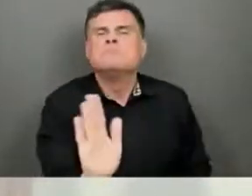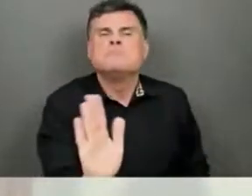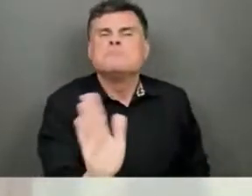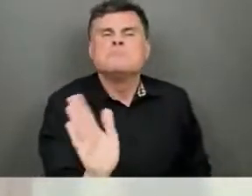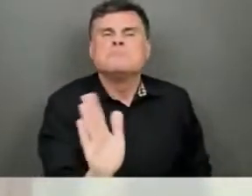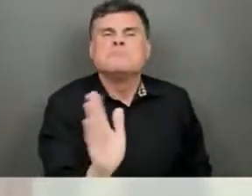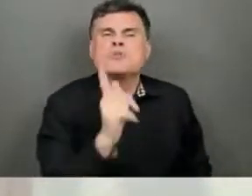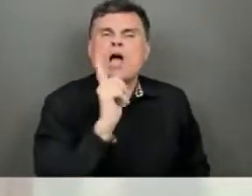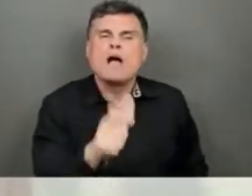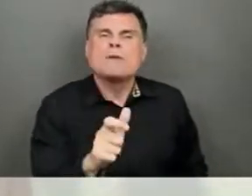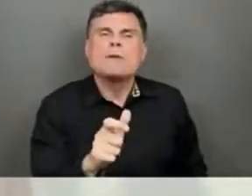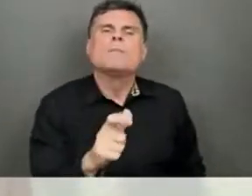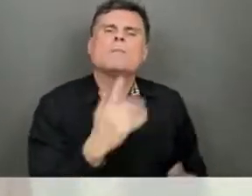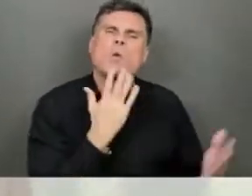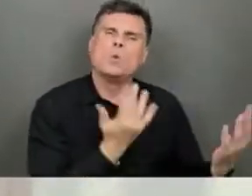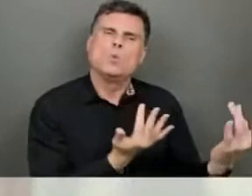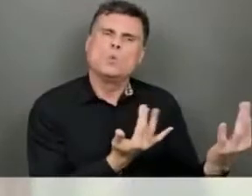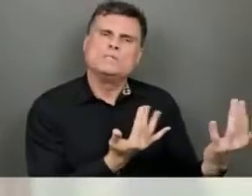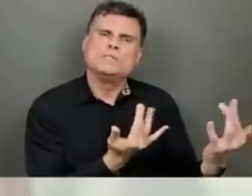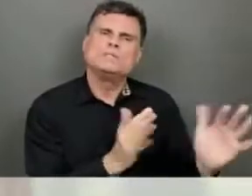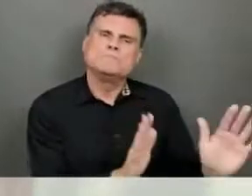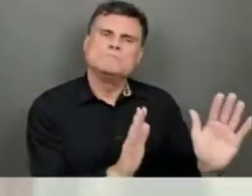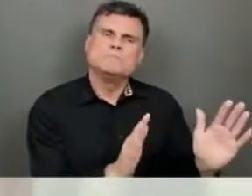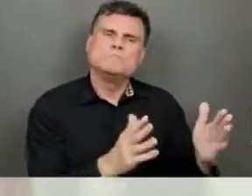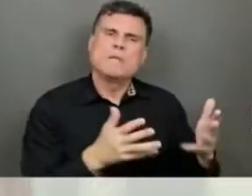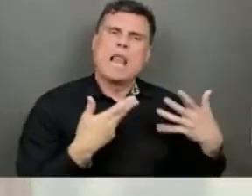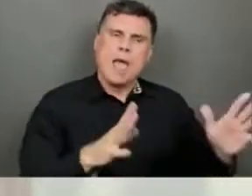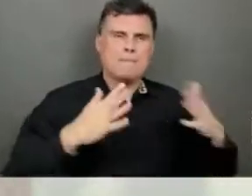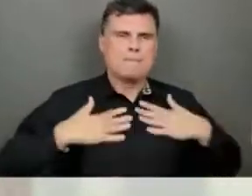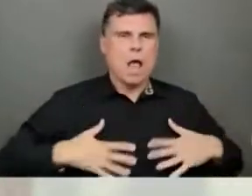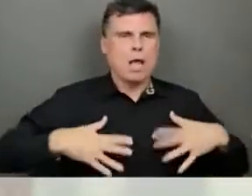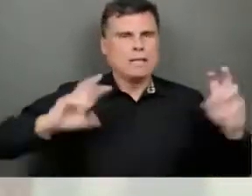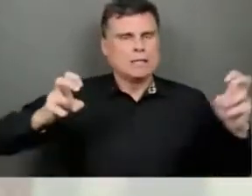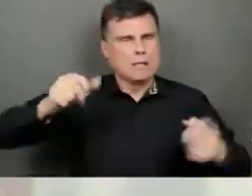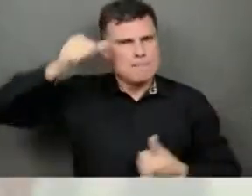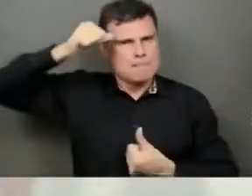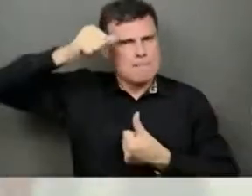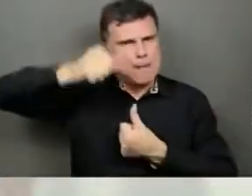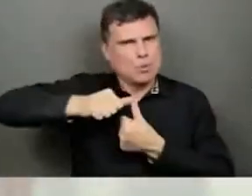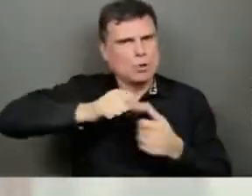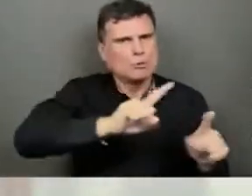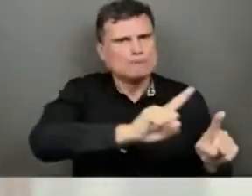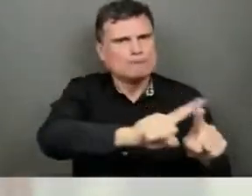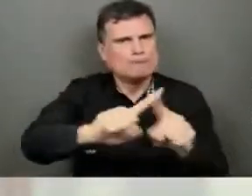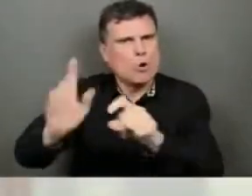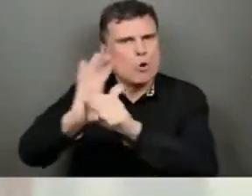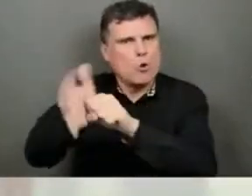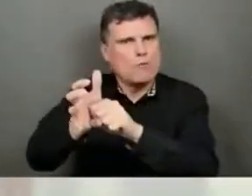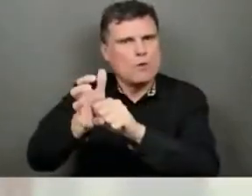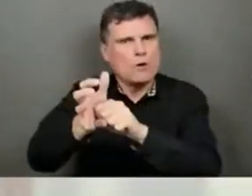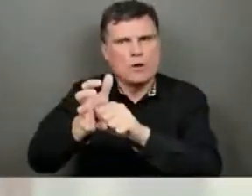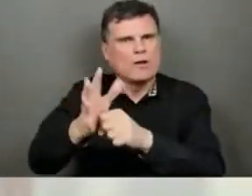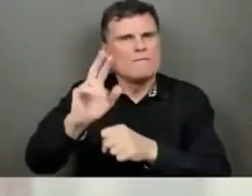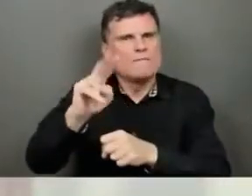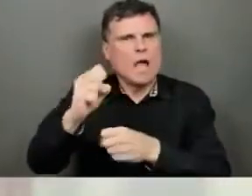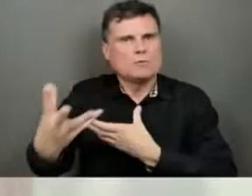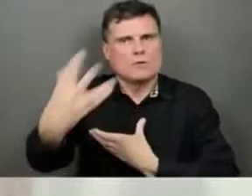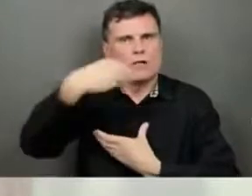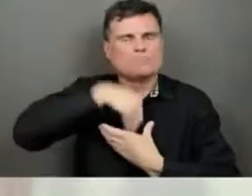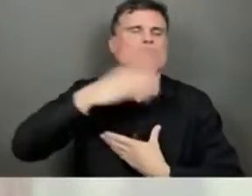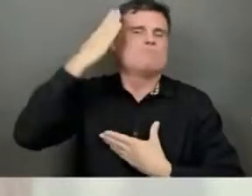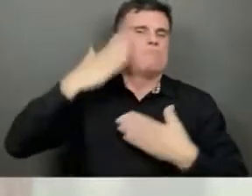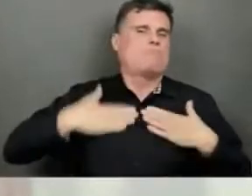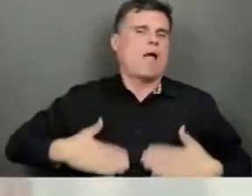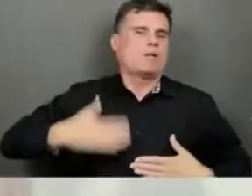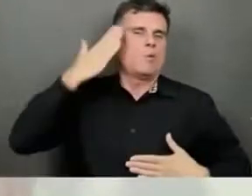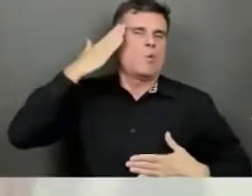hold off and make sure that you're ready when we head into the fall. And so there's still